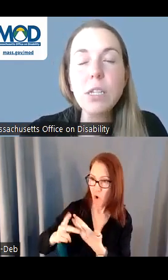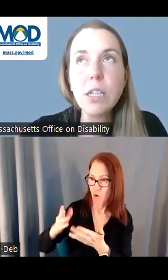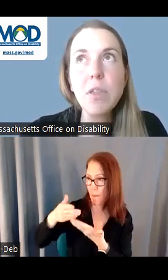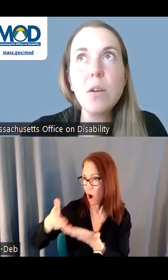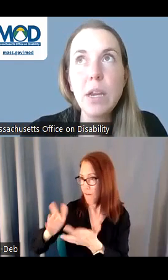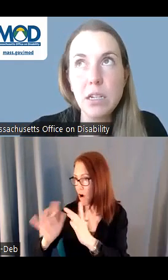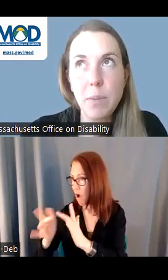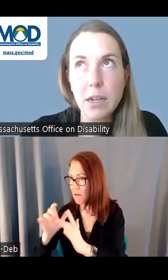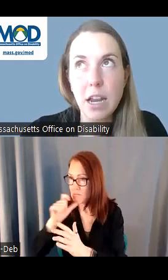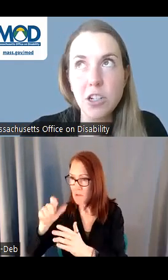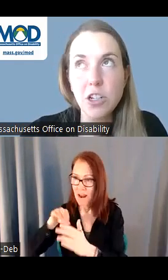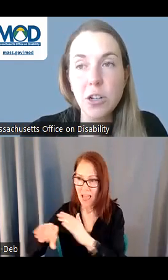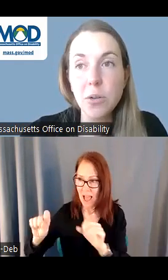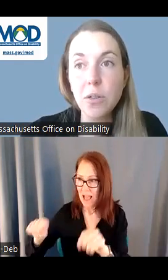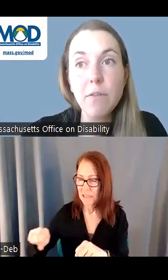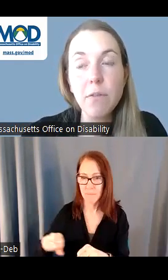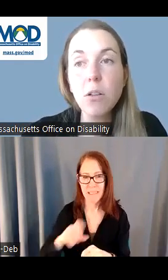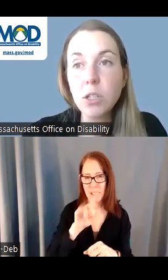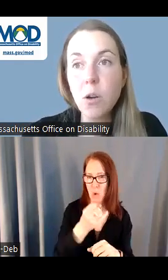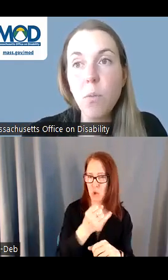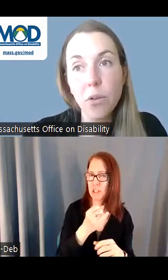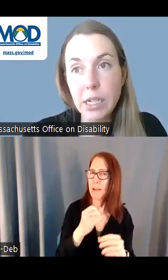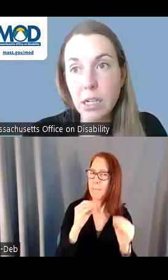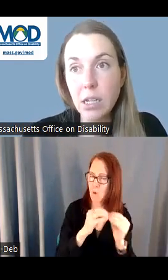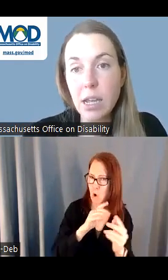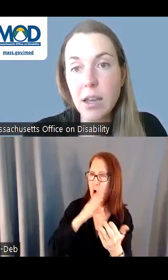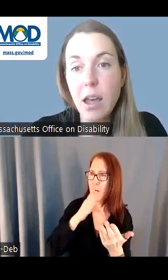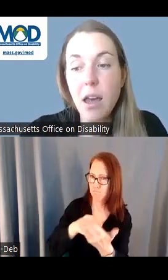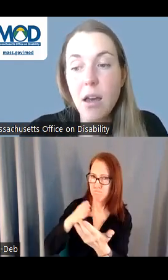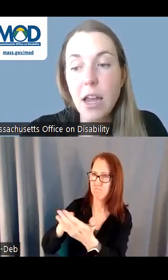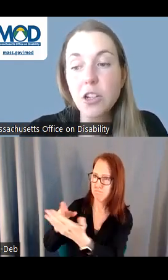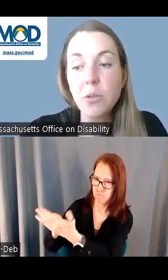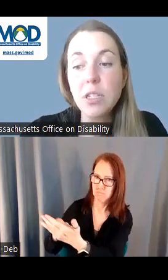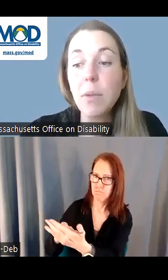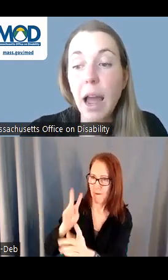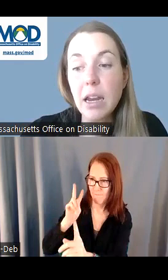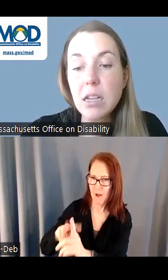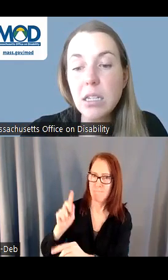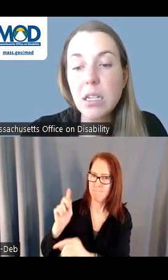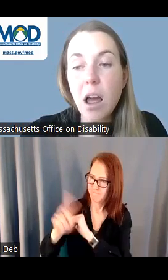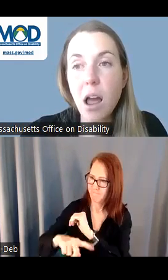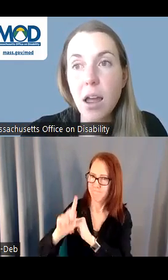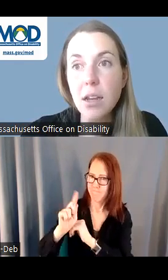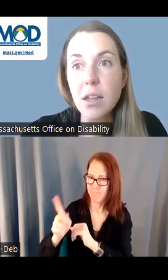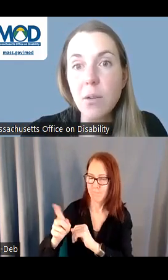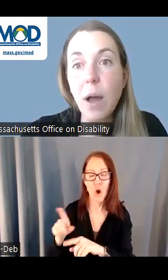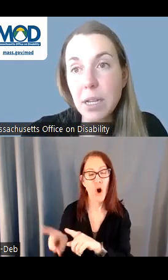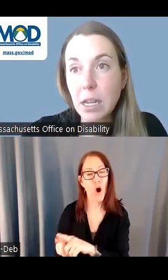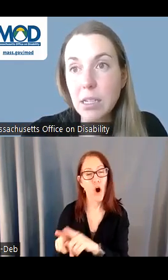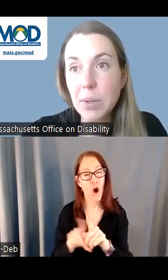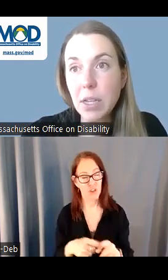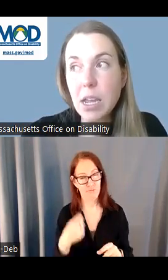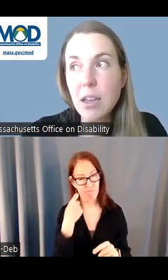So it's something that we need to pay attention to. They've also more recently issued some guidance on